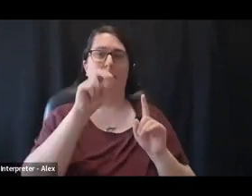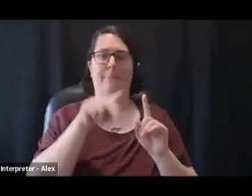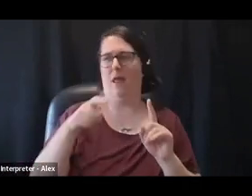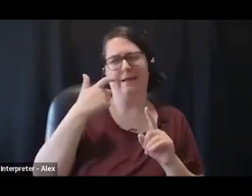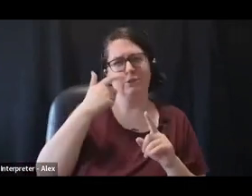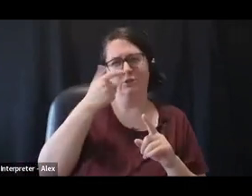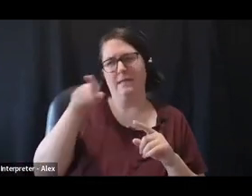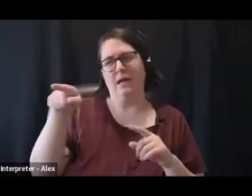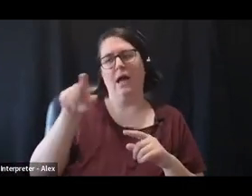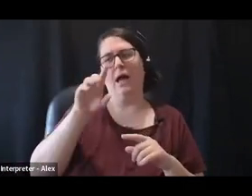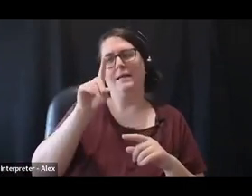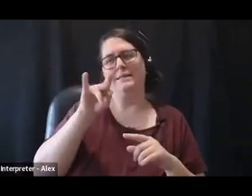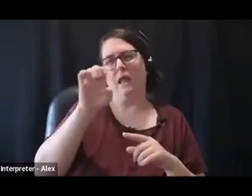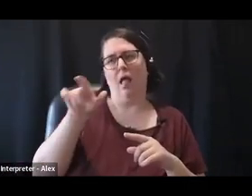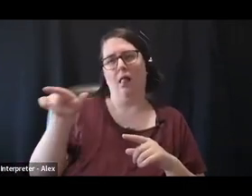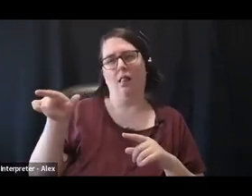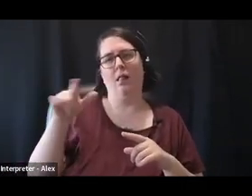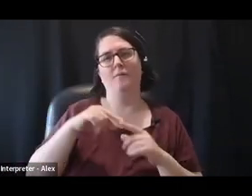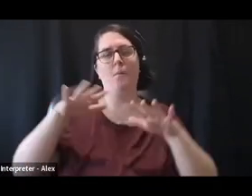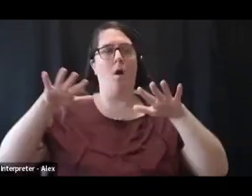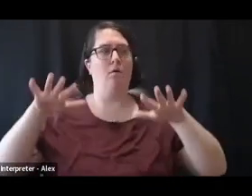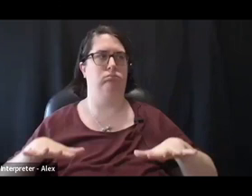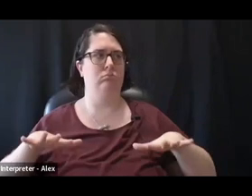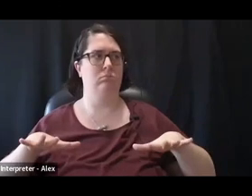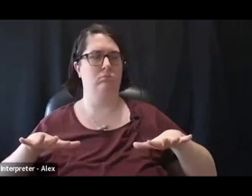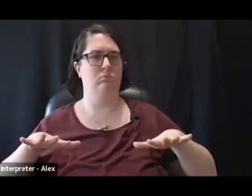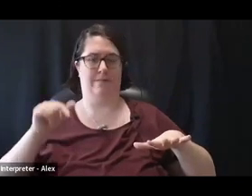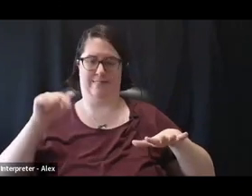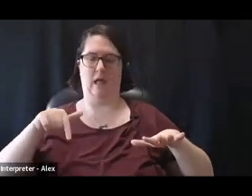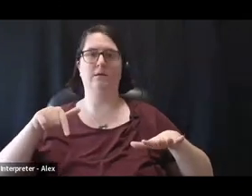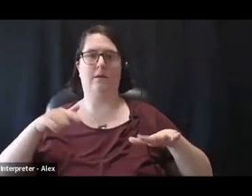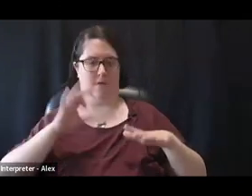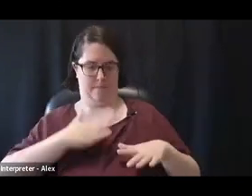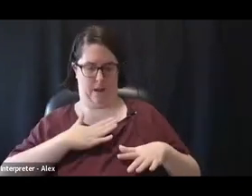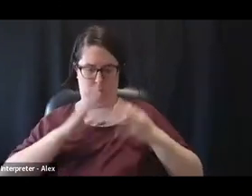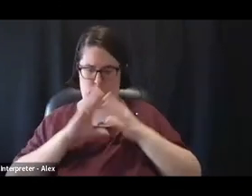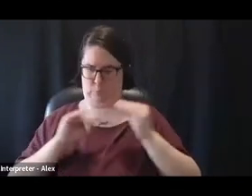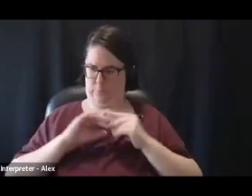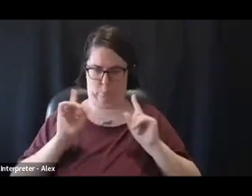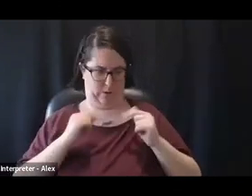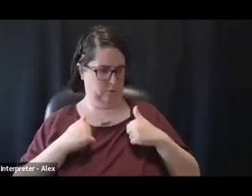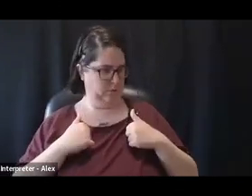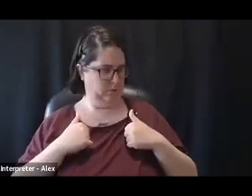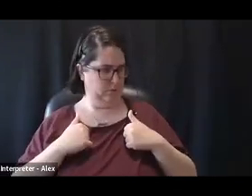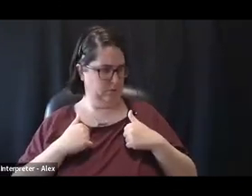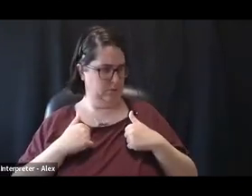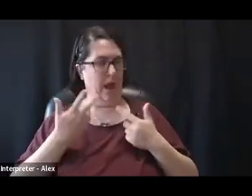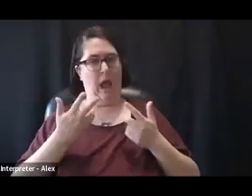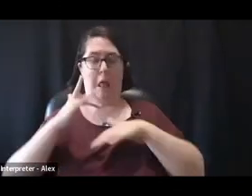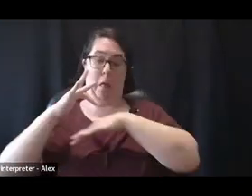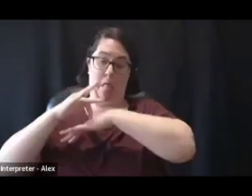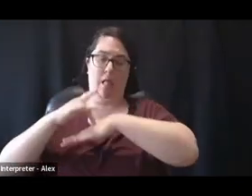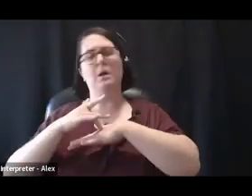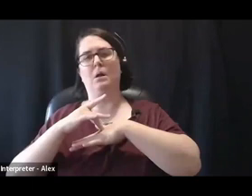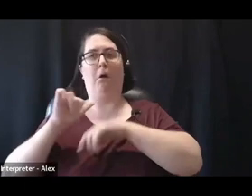you were talking about grounding ourselves, right, and finding our stories and not necessarily dwelling exactly on that